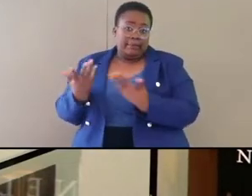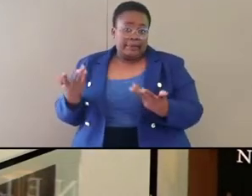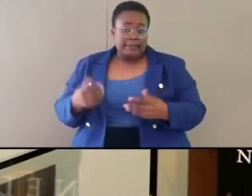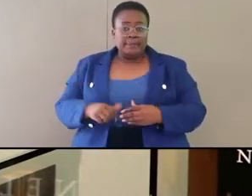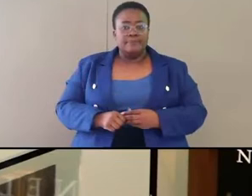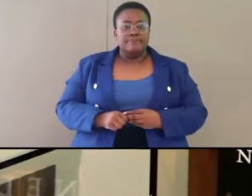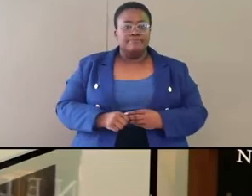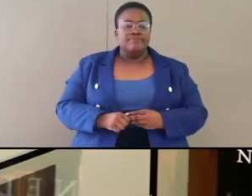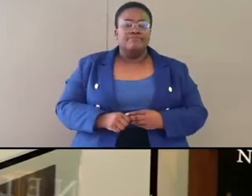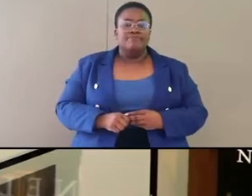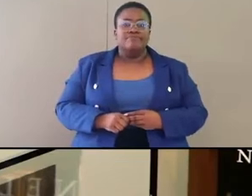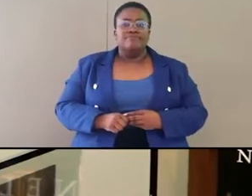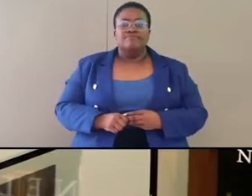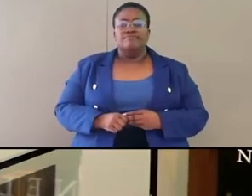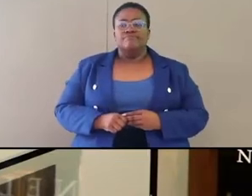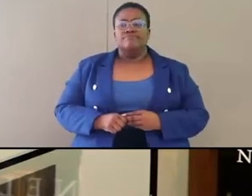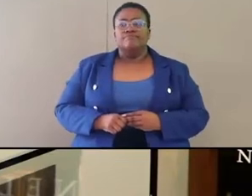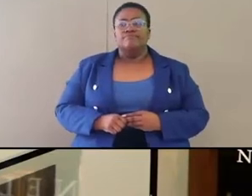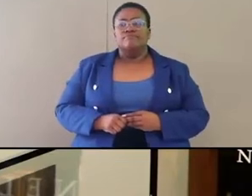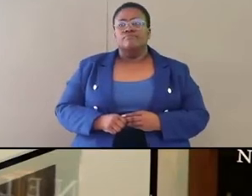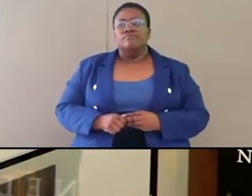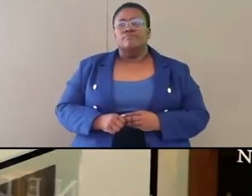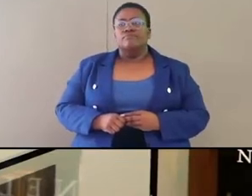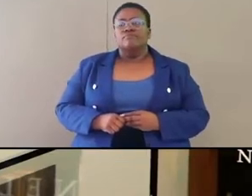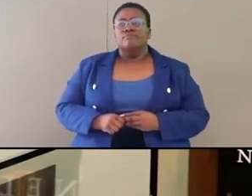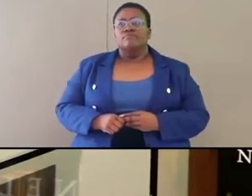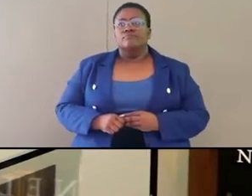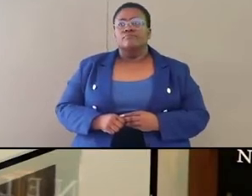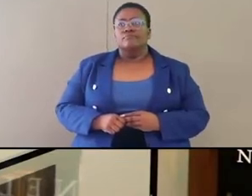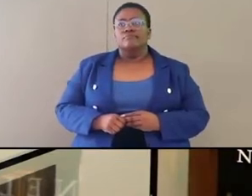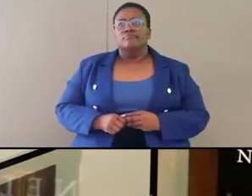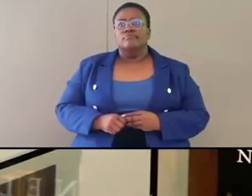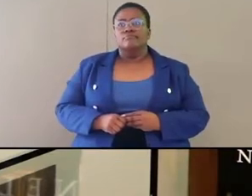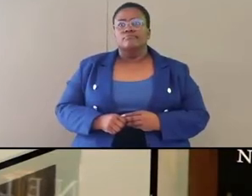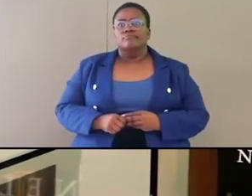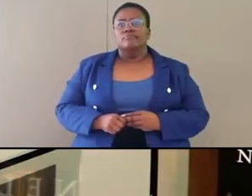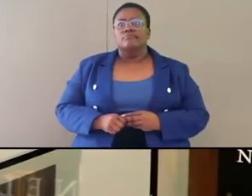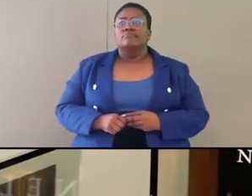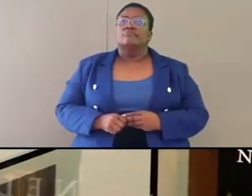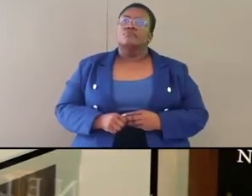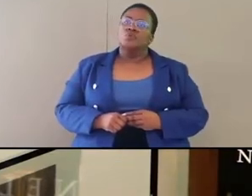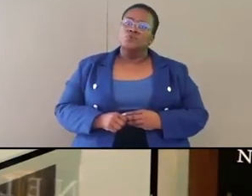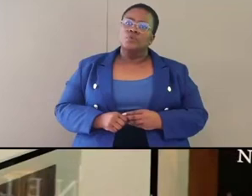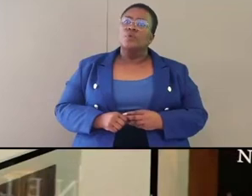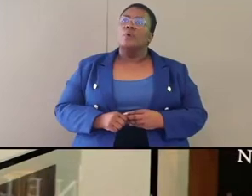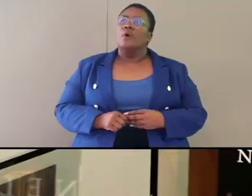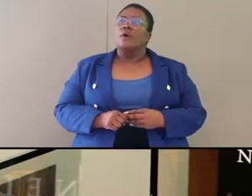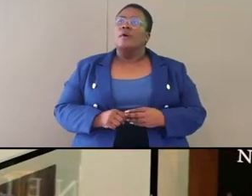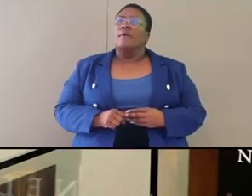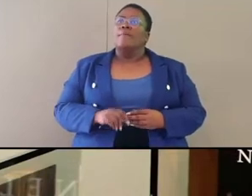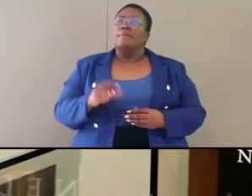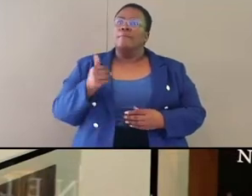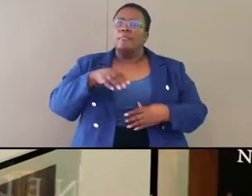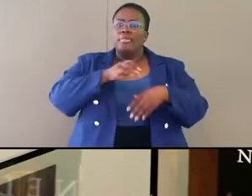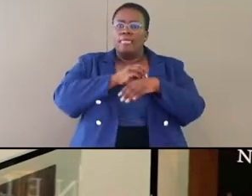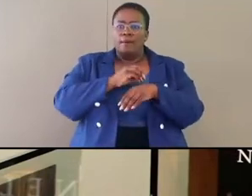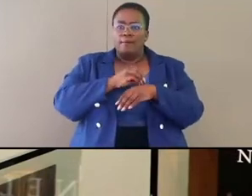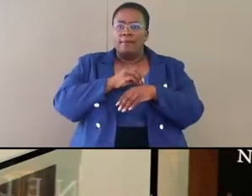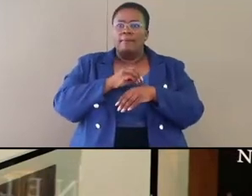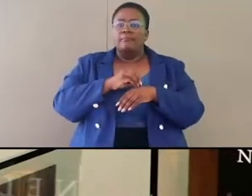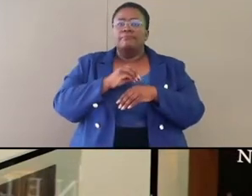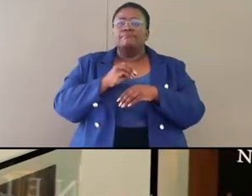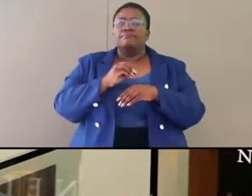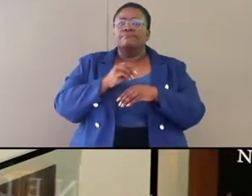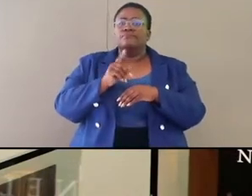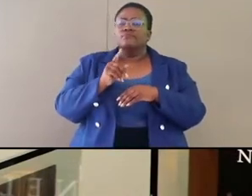Then, the Minister raised also the question around this enduring problem of stunting and I think it's also linked to